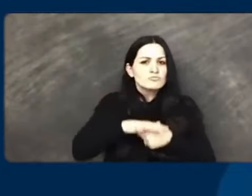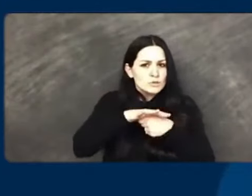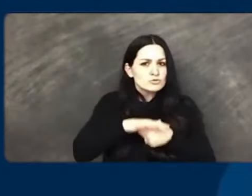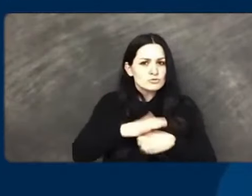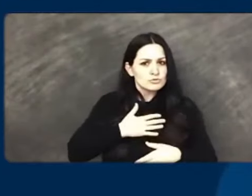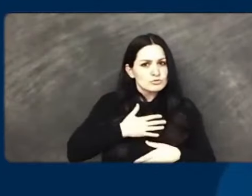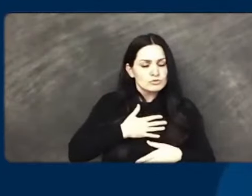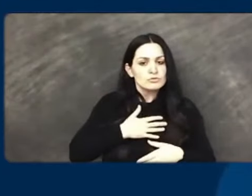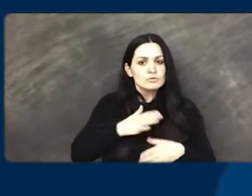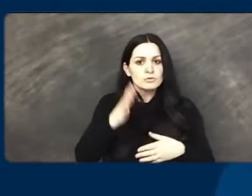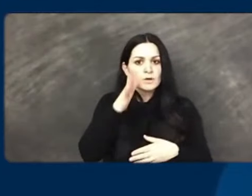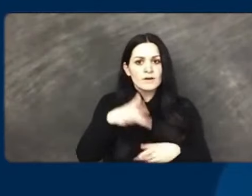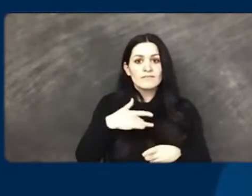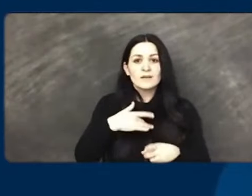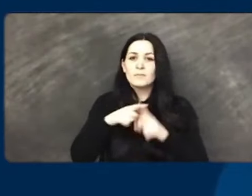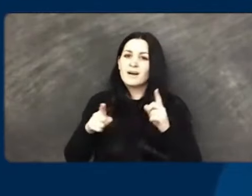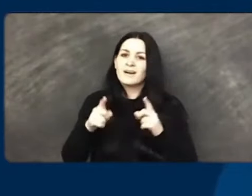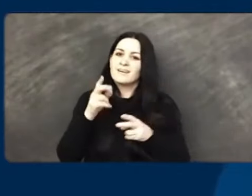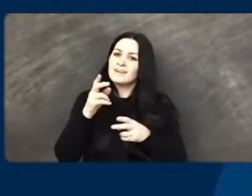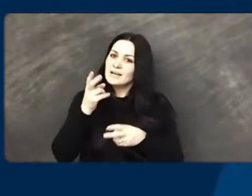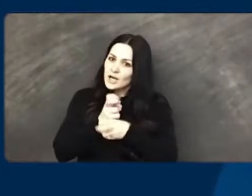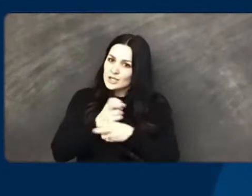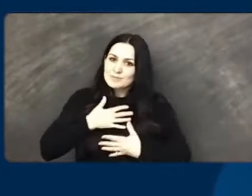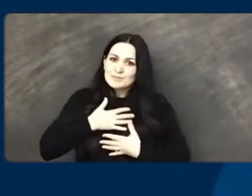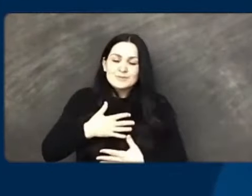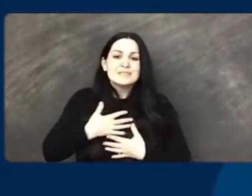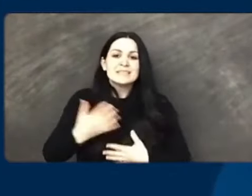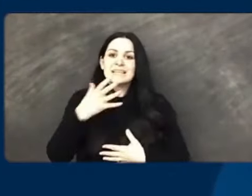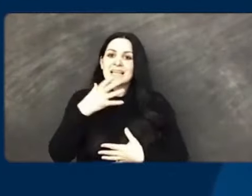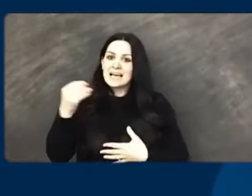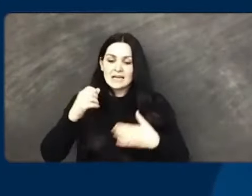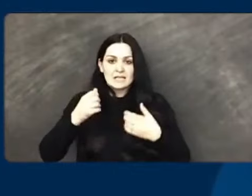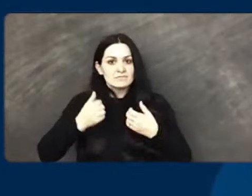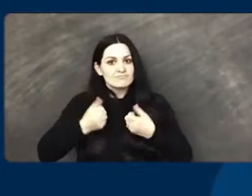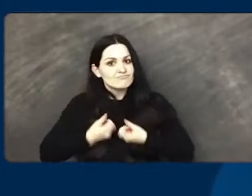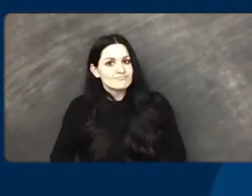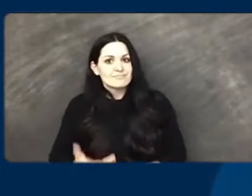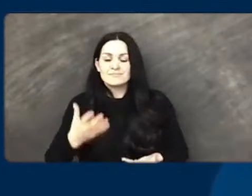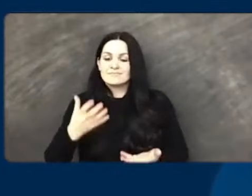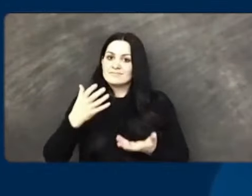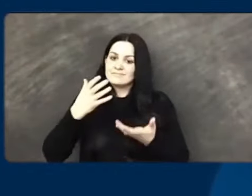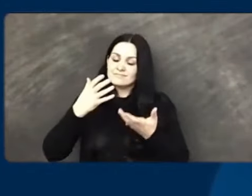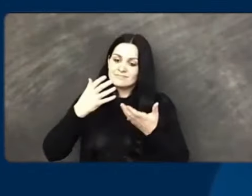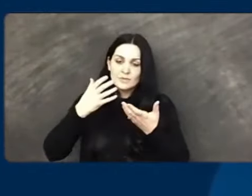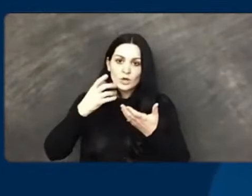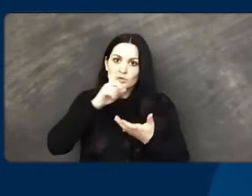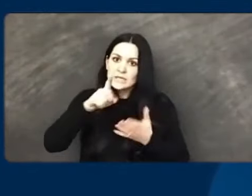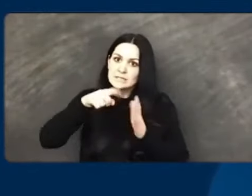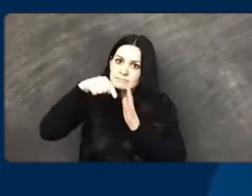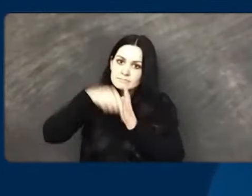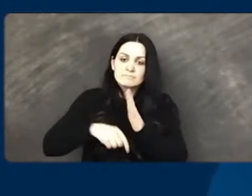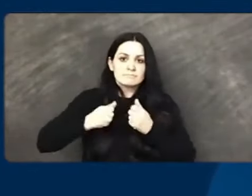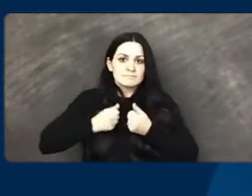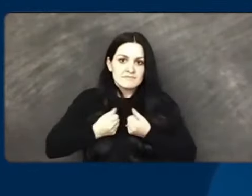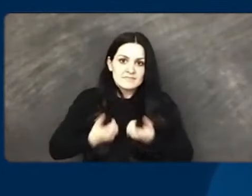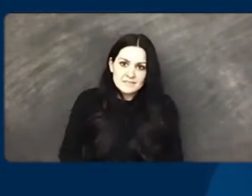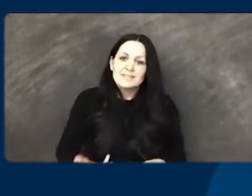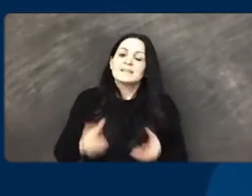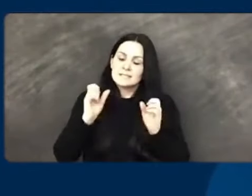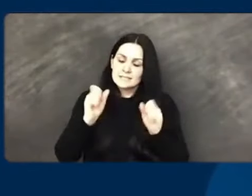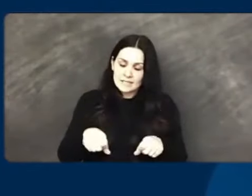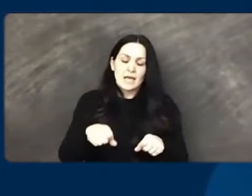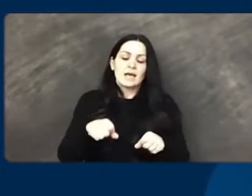symptoms, shortness of breath and fatigue can really be hallmarks of chronic heart disease. Also heart disease that